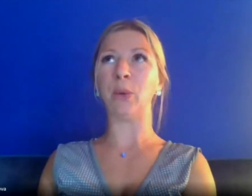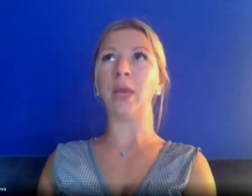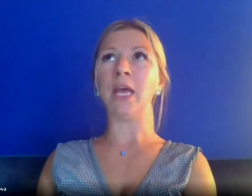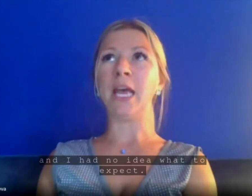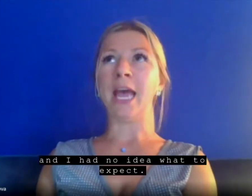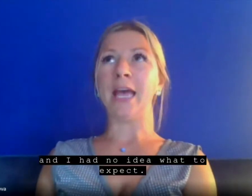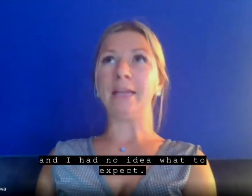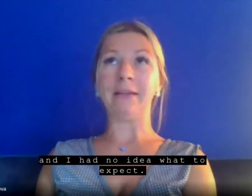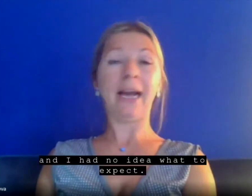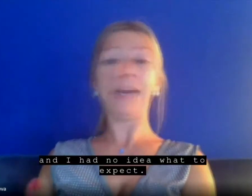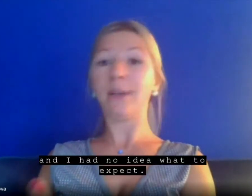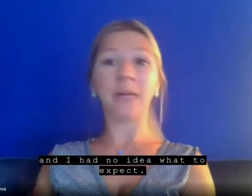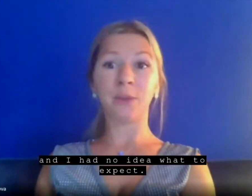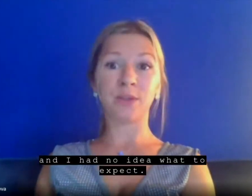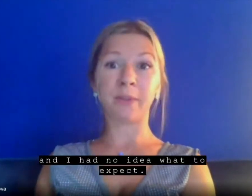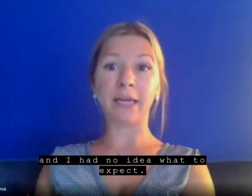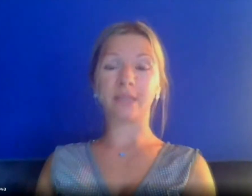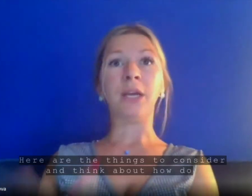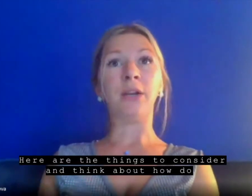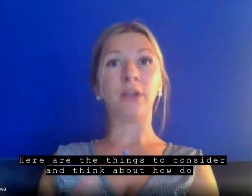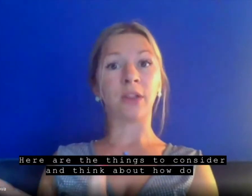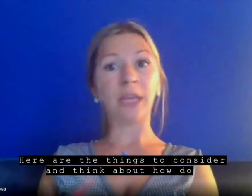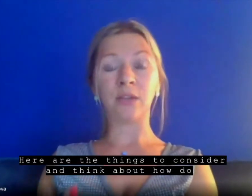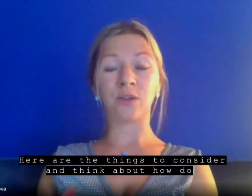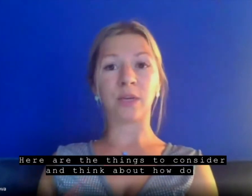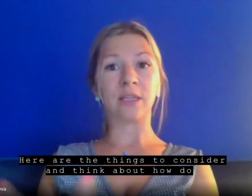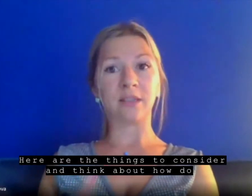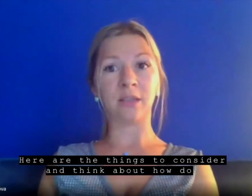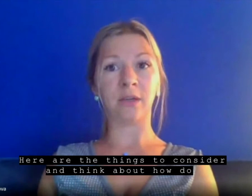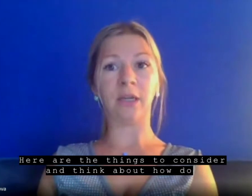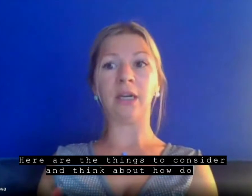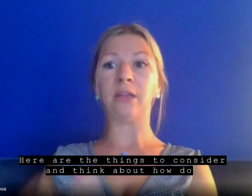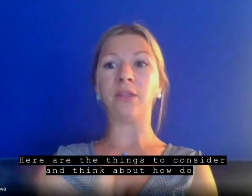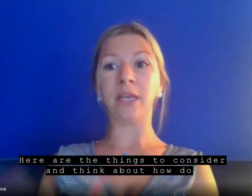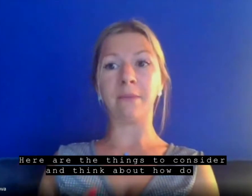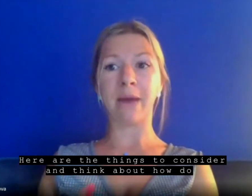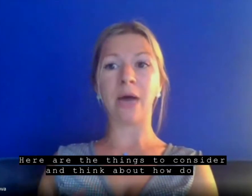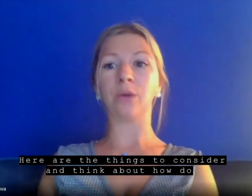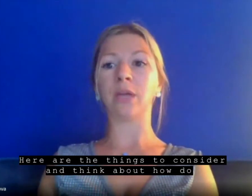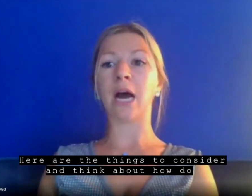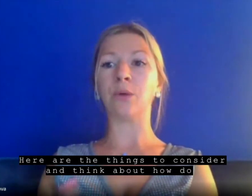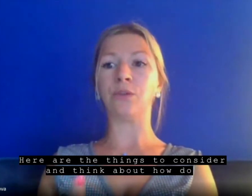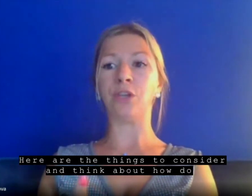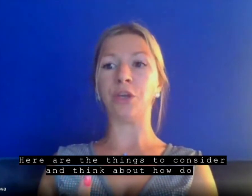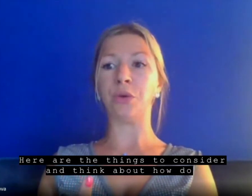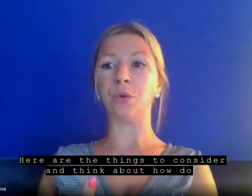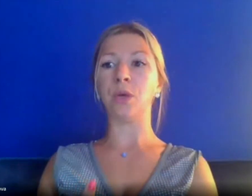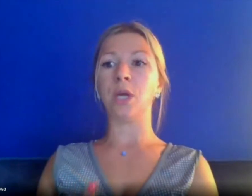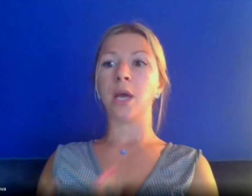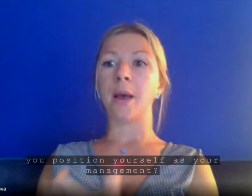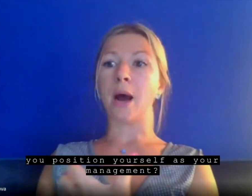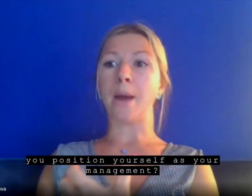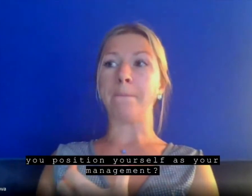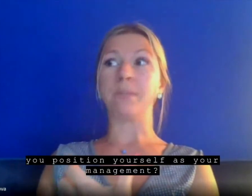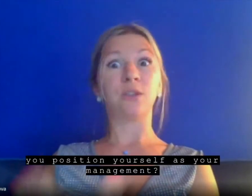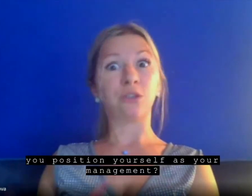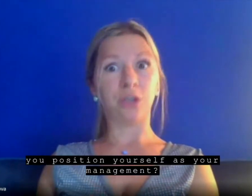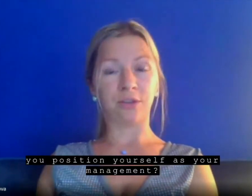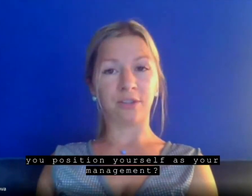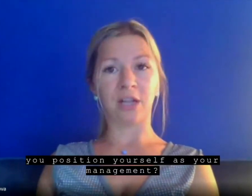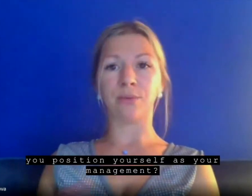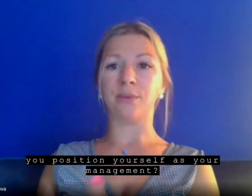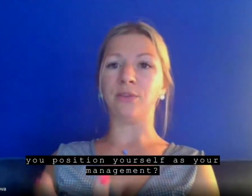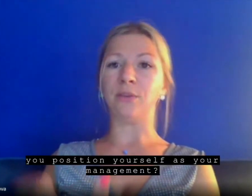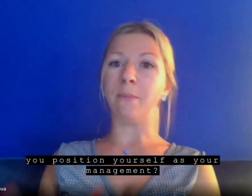brand new. And I had no idea what to expect. Here are the things to consider and think about. How do you